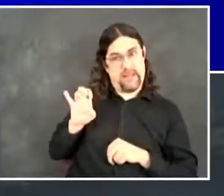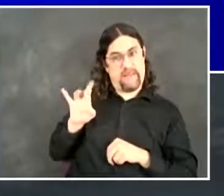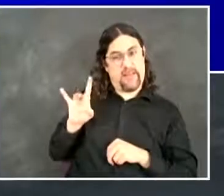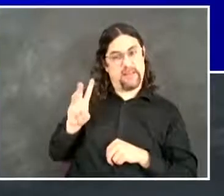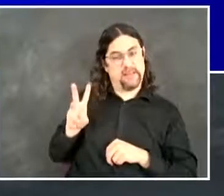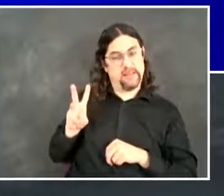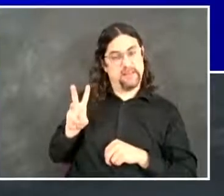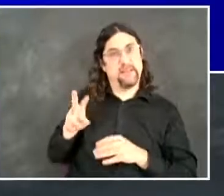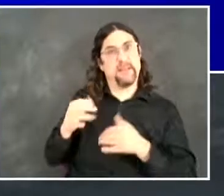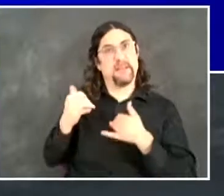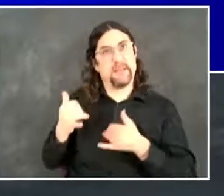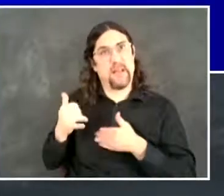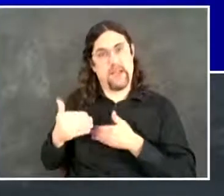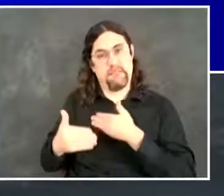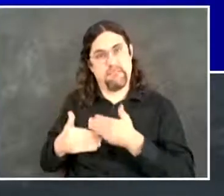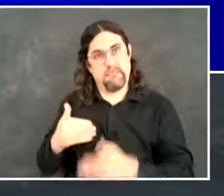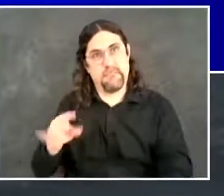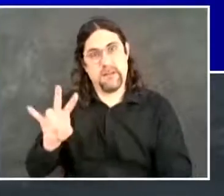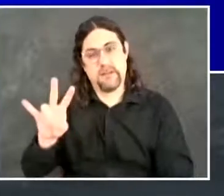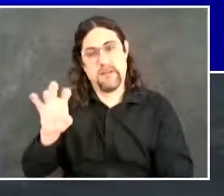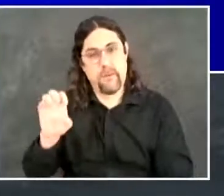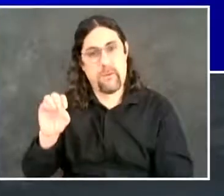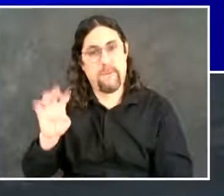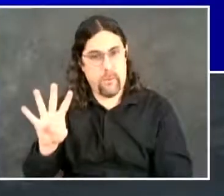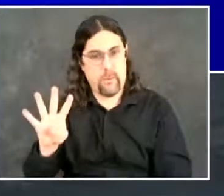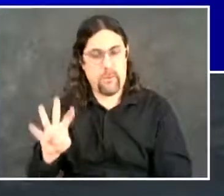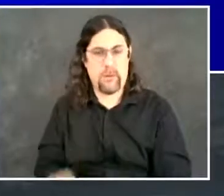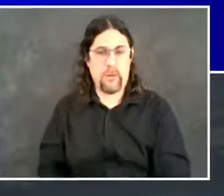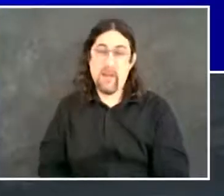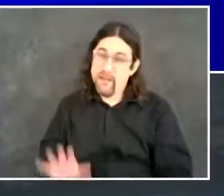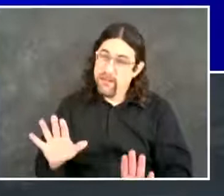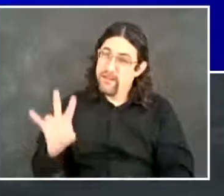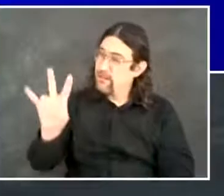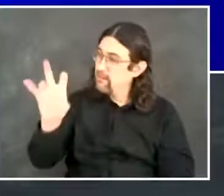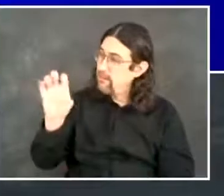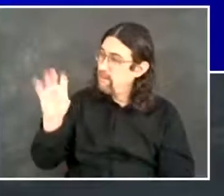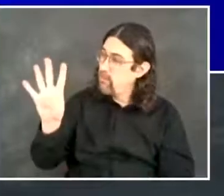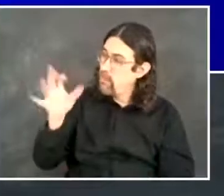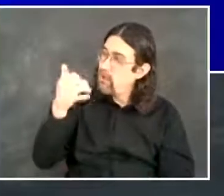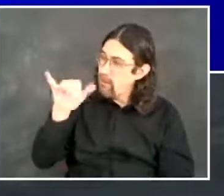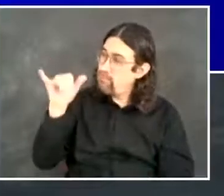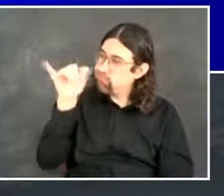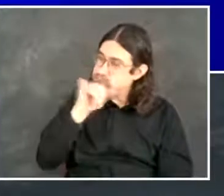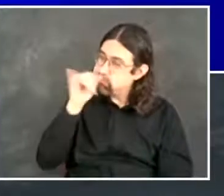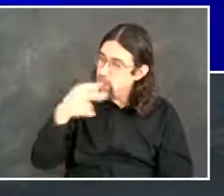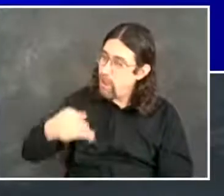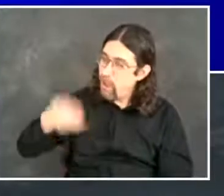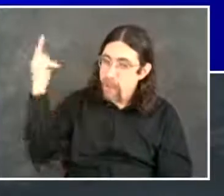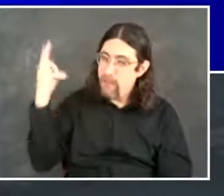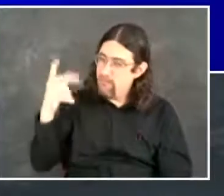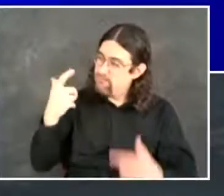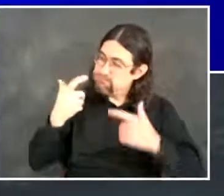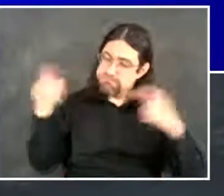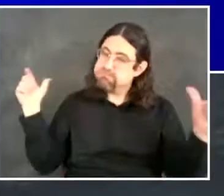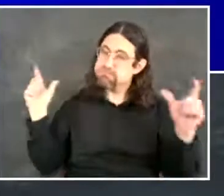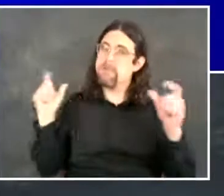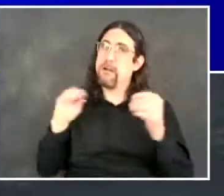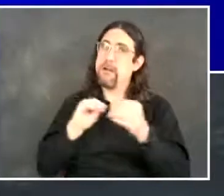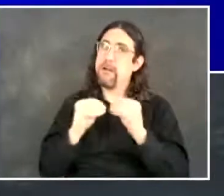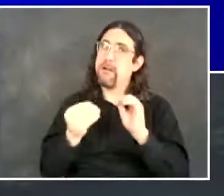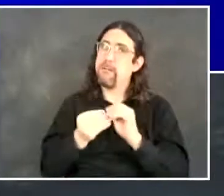people. So, more to do, and a particular focus that